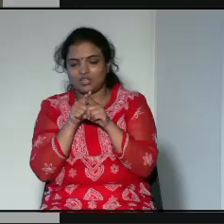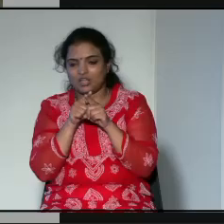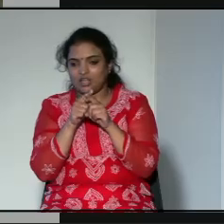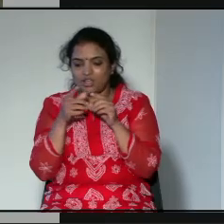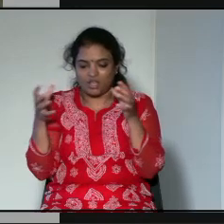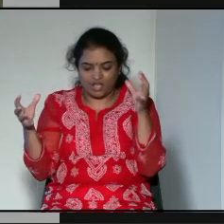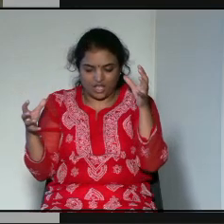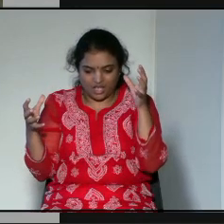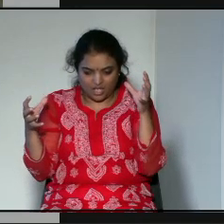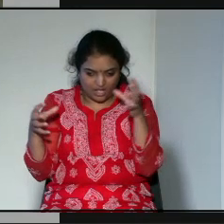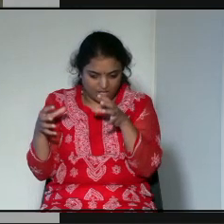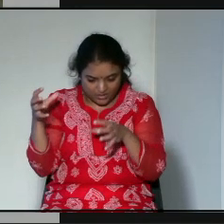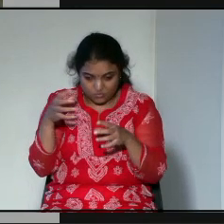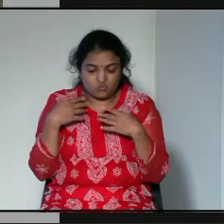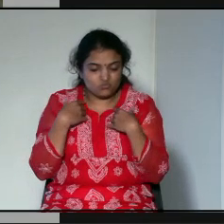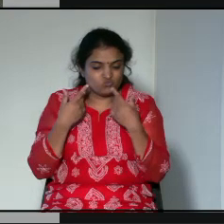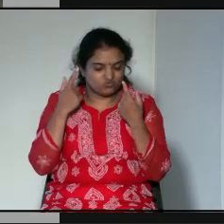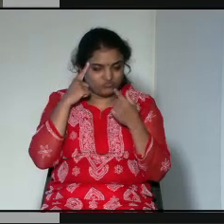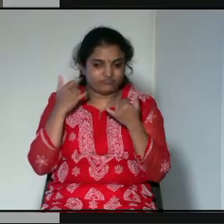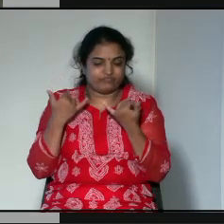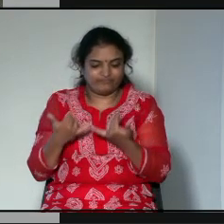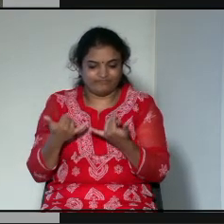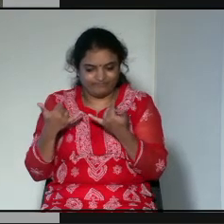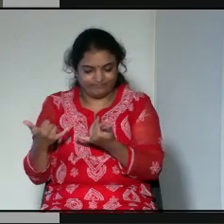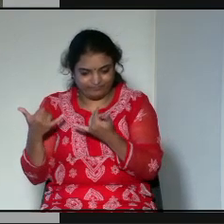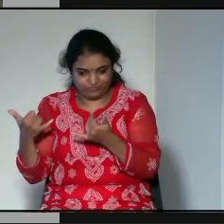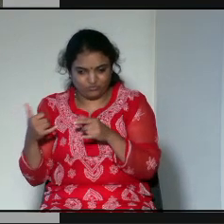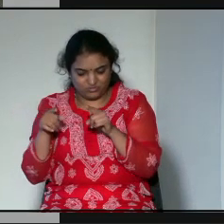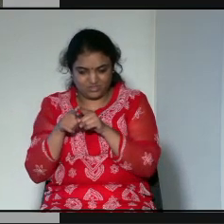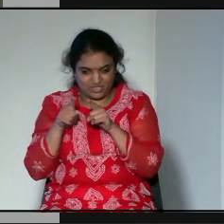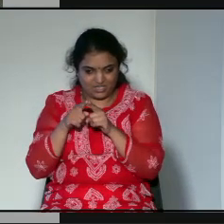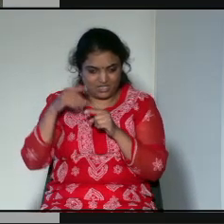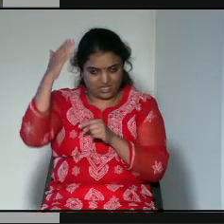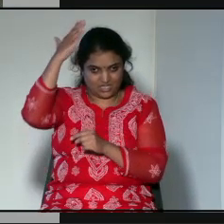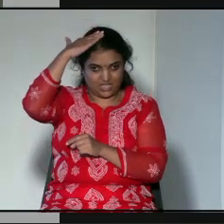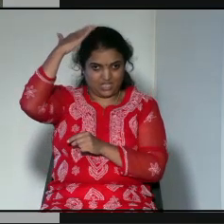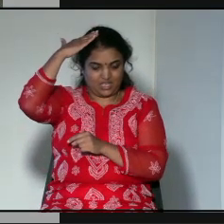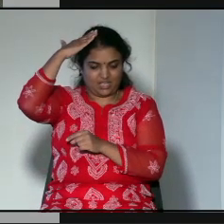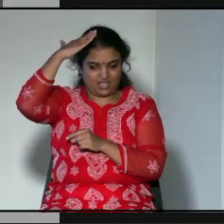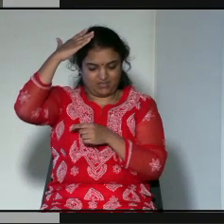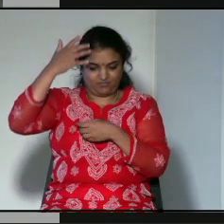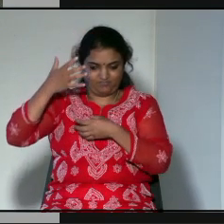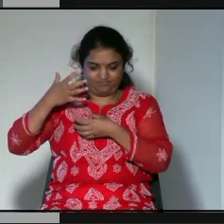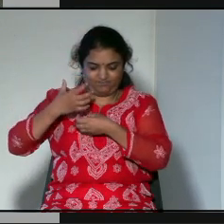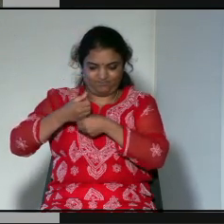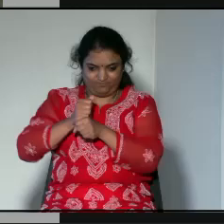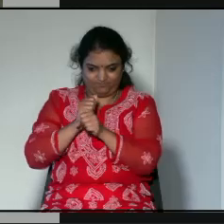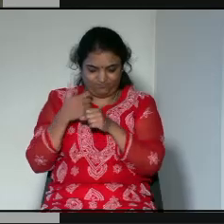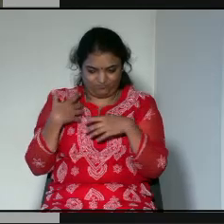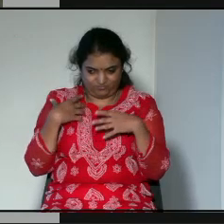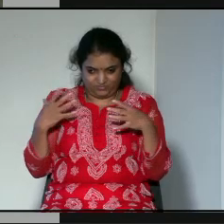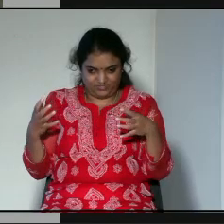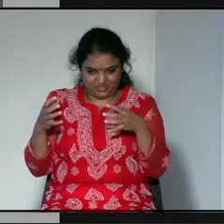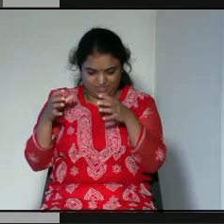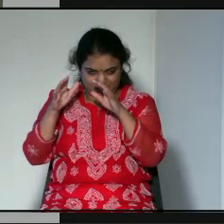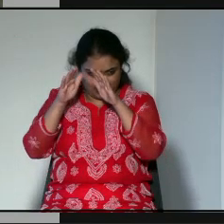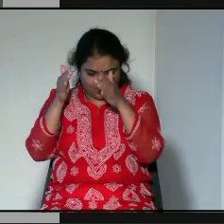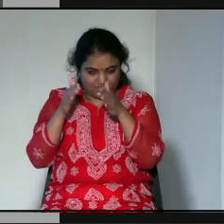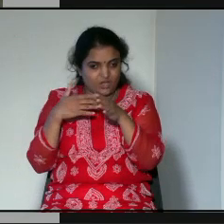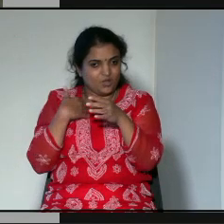together. She was waiting with bated breath for the head of the Buddha to emerge from the furnace without any